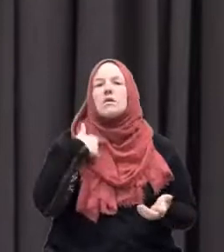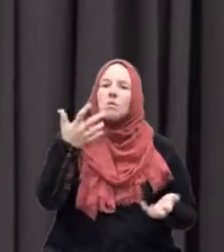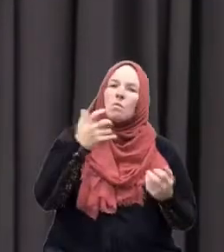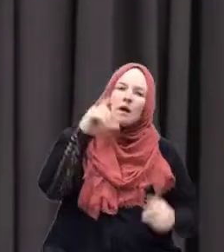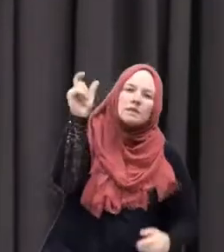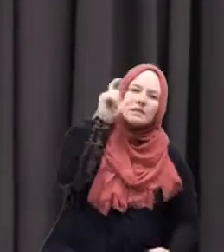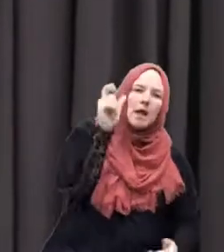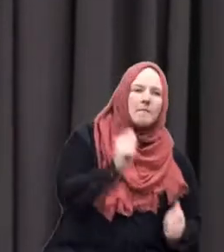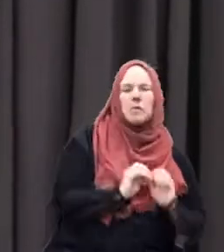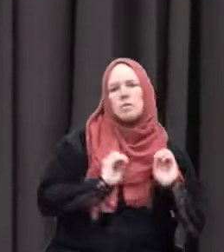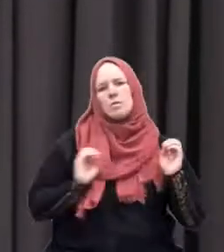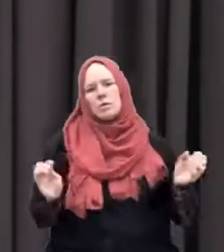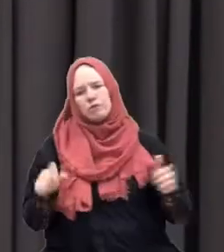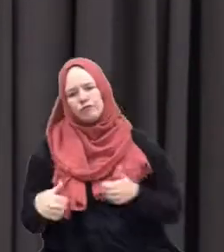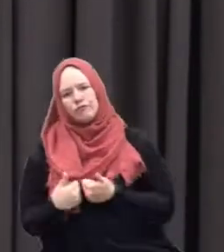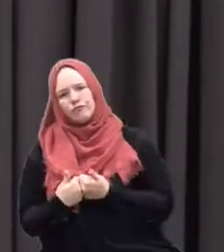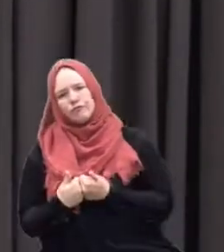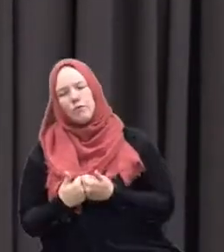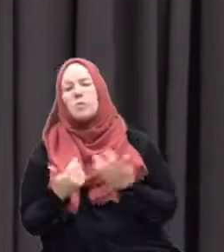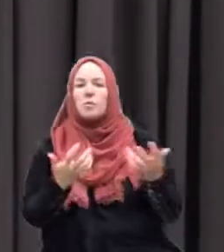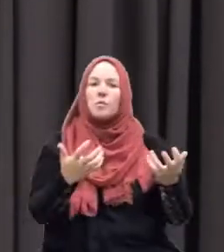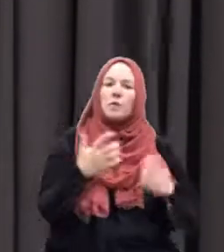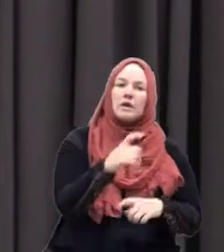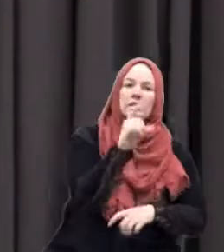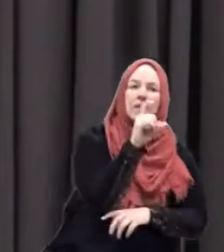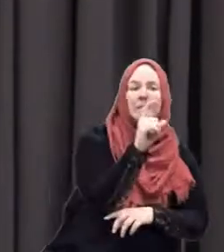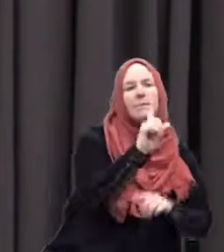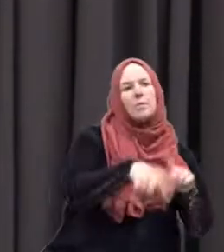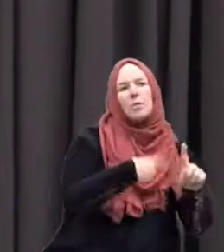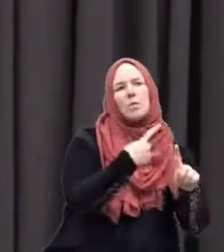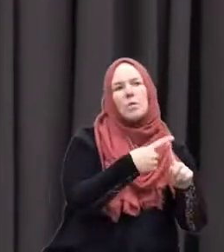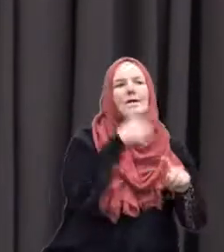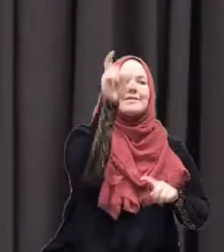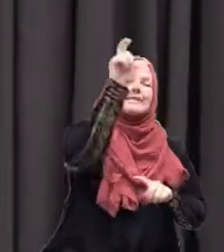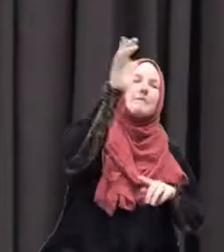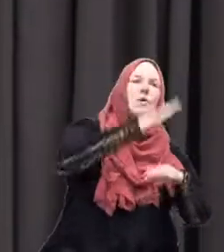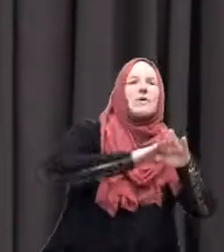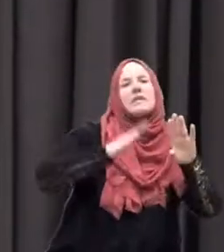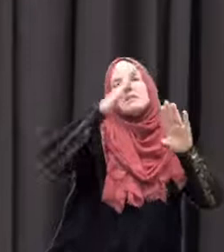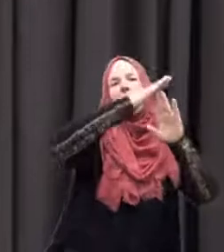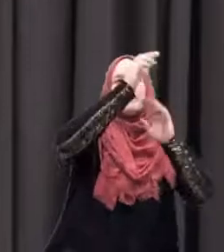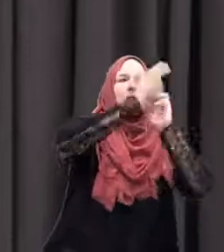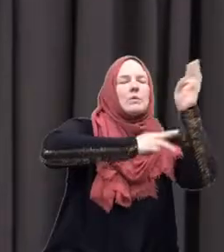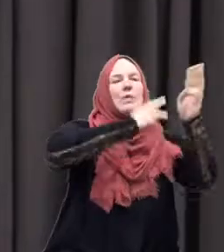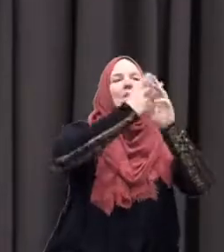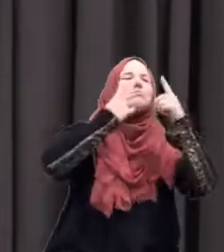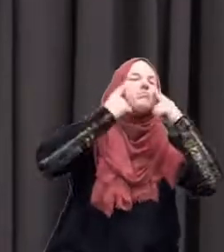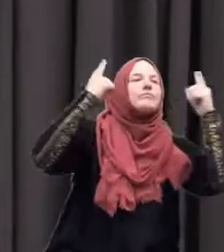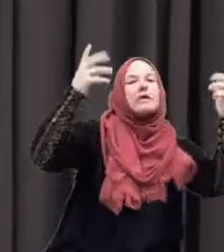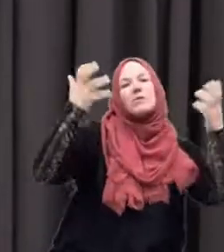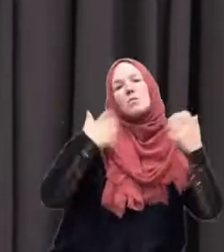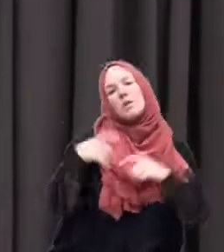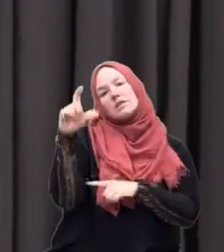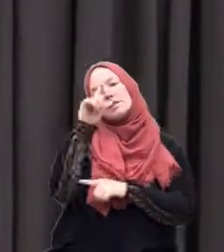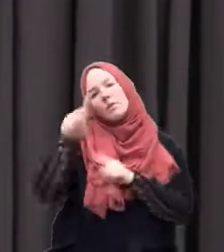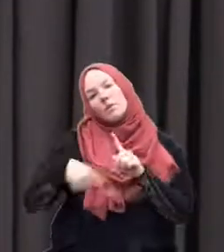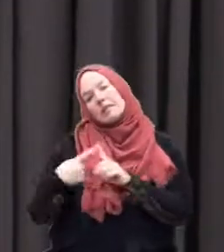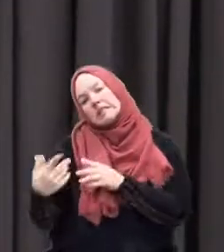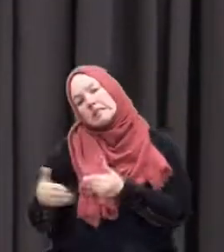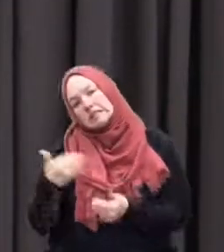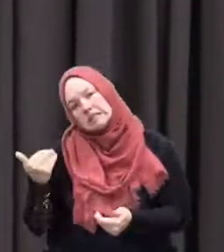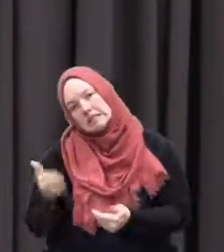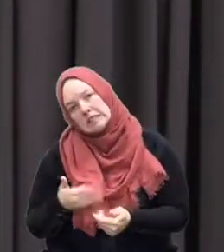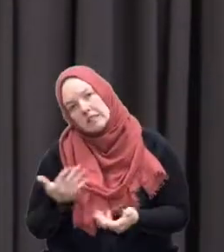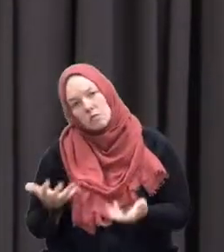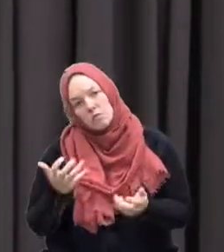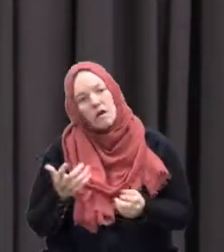want Islam without challenges. They want Islam when Islam is on the top of the world. They want Islam